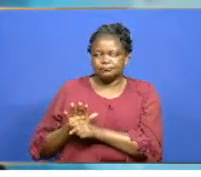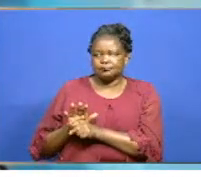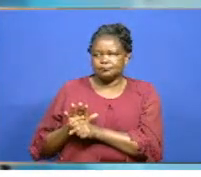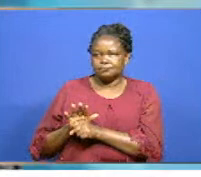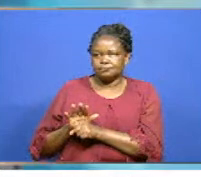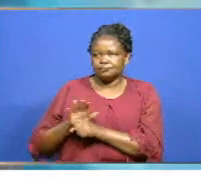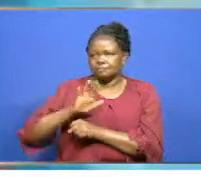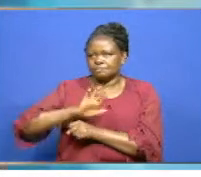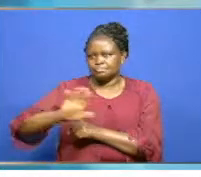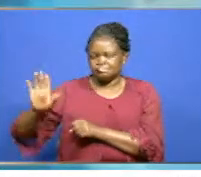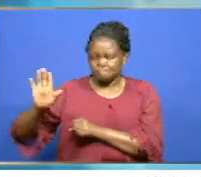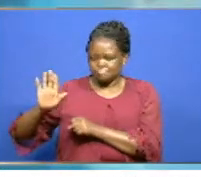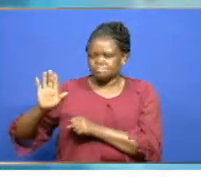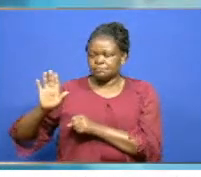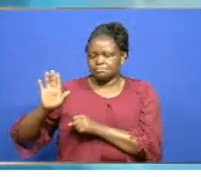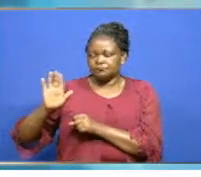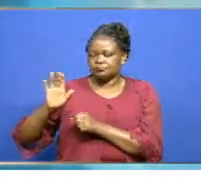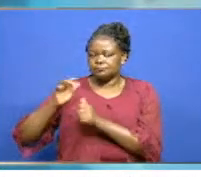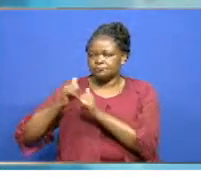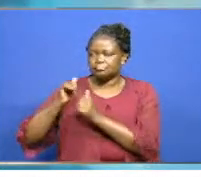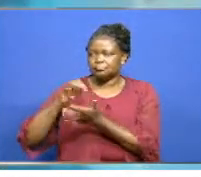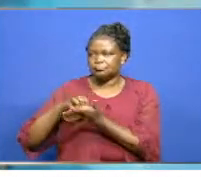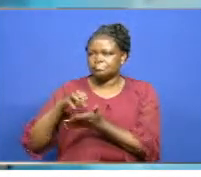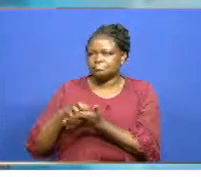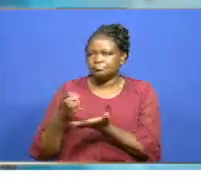running for these positions are